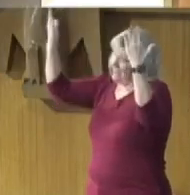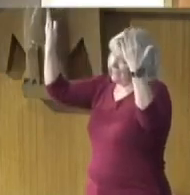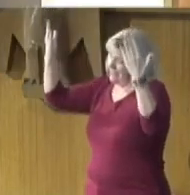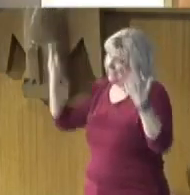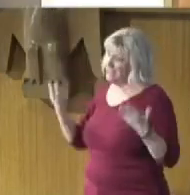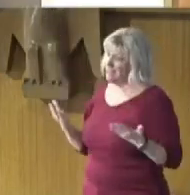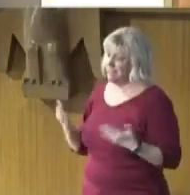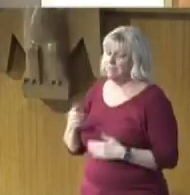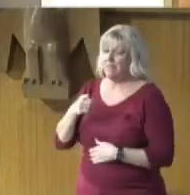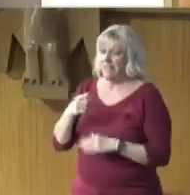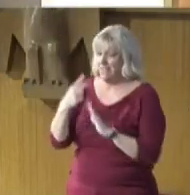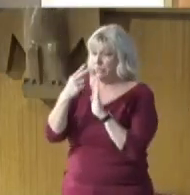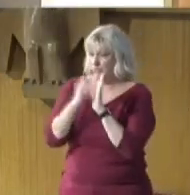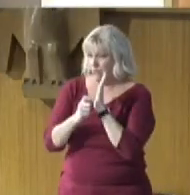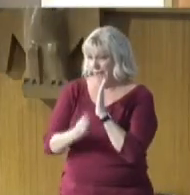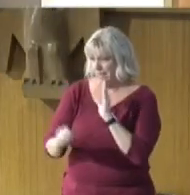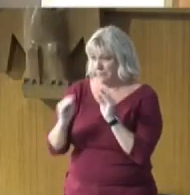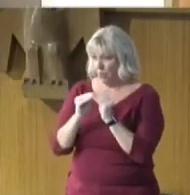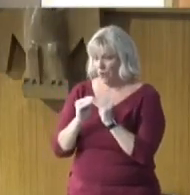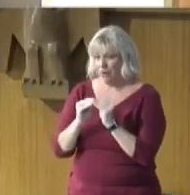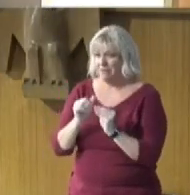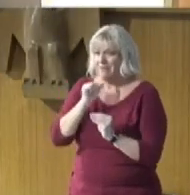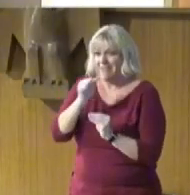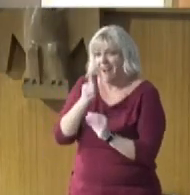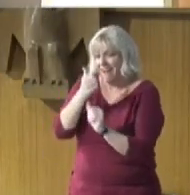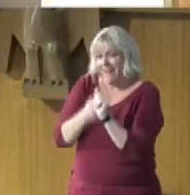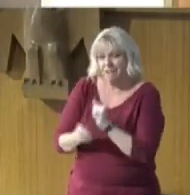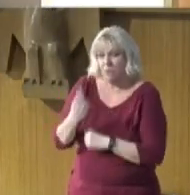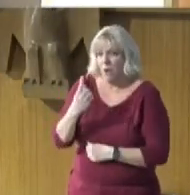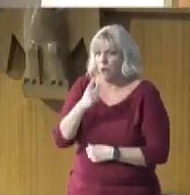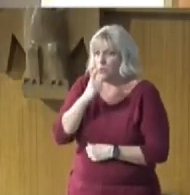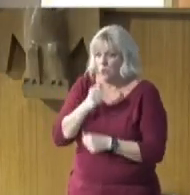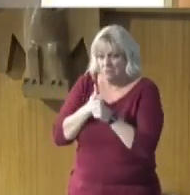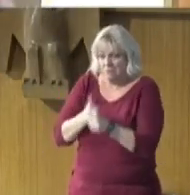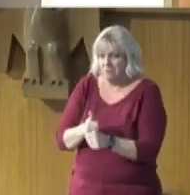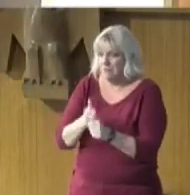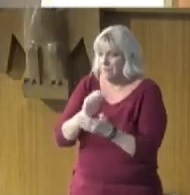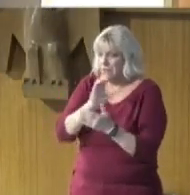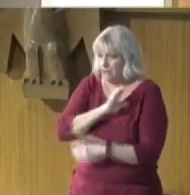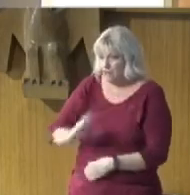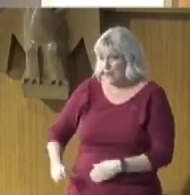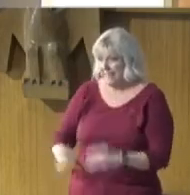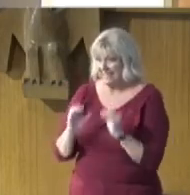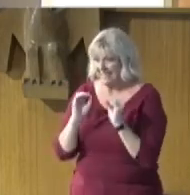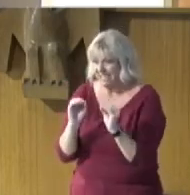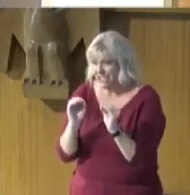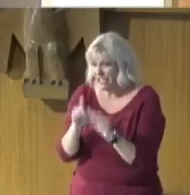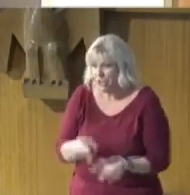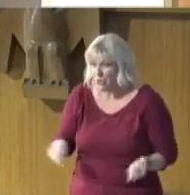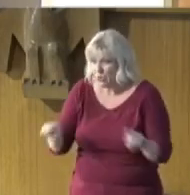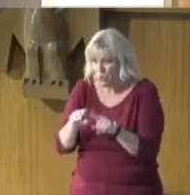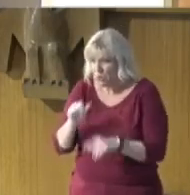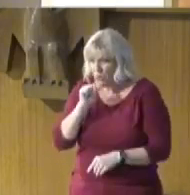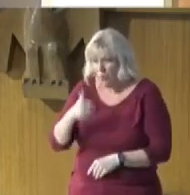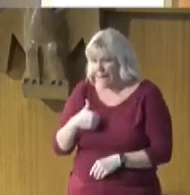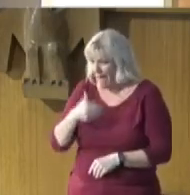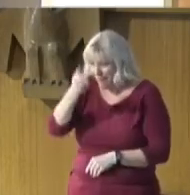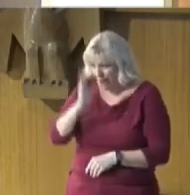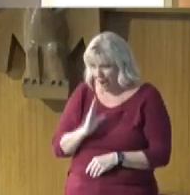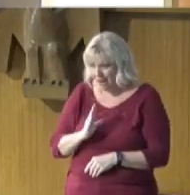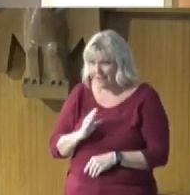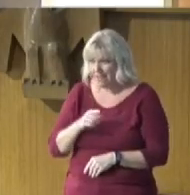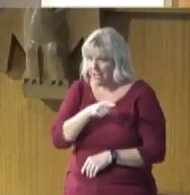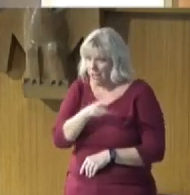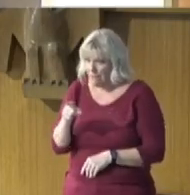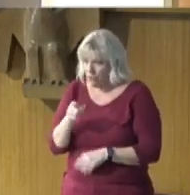goes on to write, everyone who does not abide in the teachings of Christ but goes beyond it does not have God. Whoever abides in the teaching has both